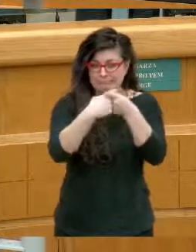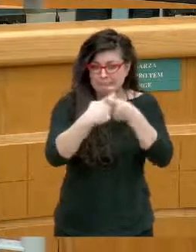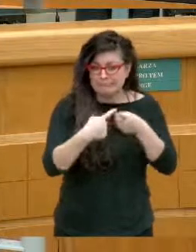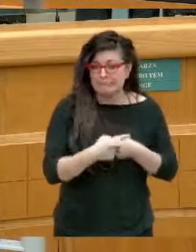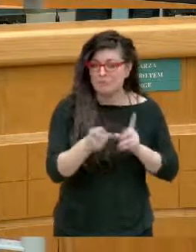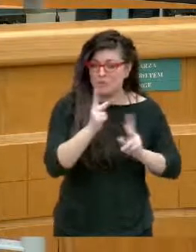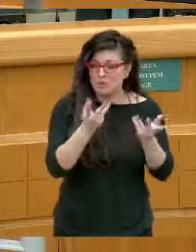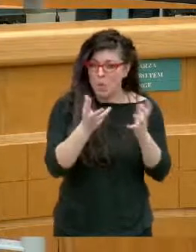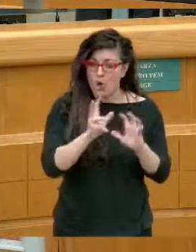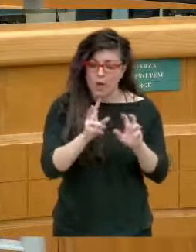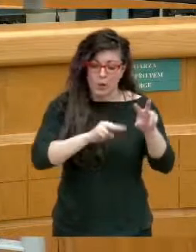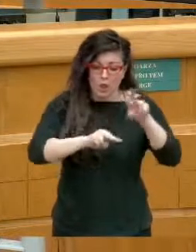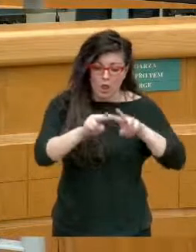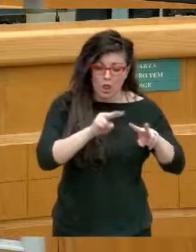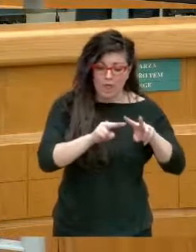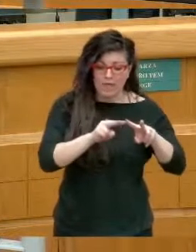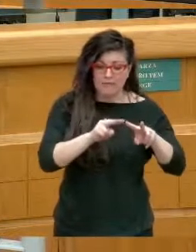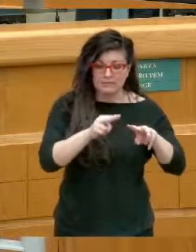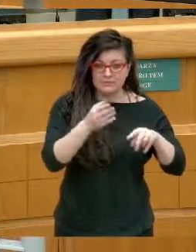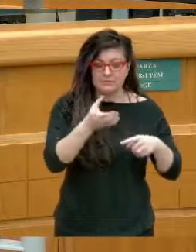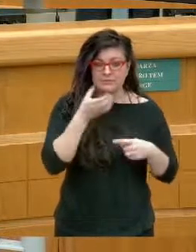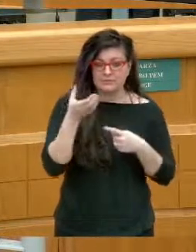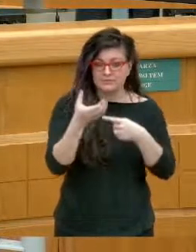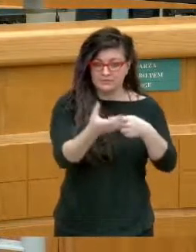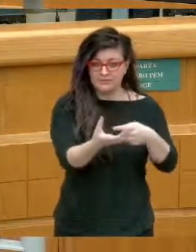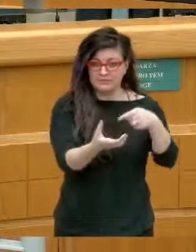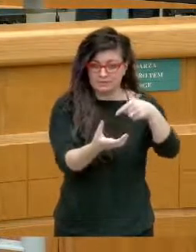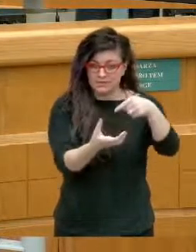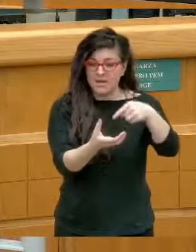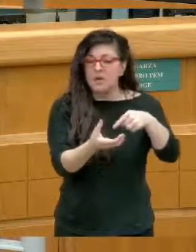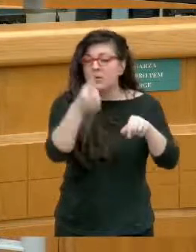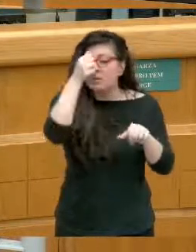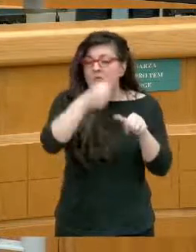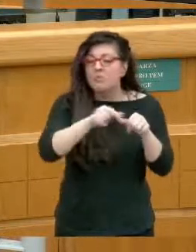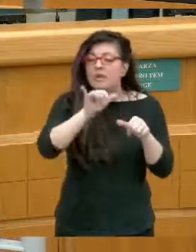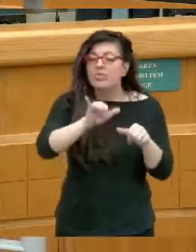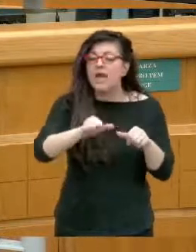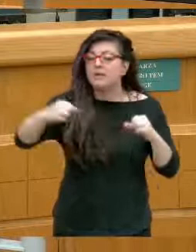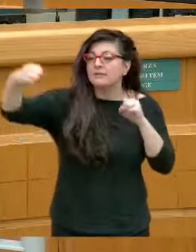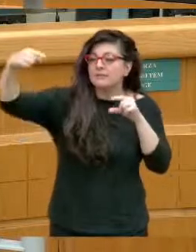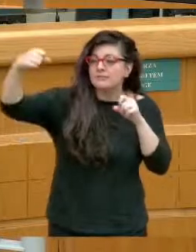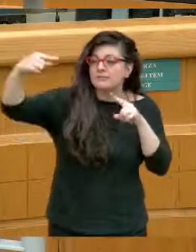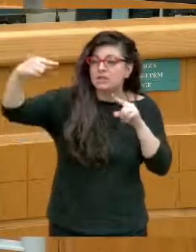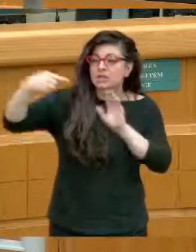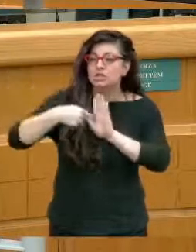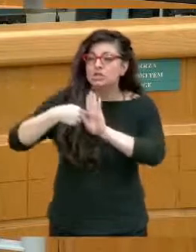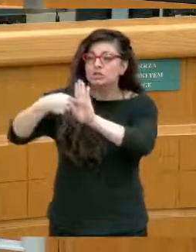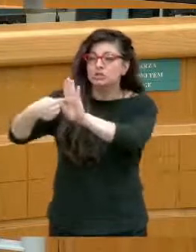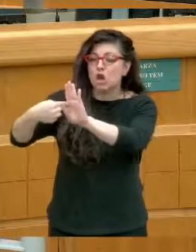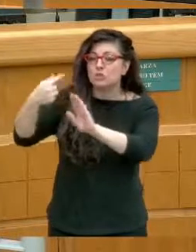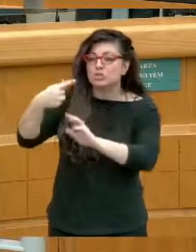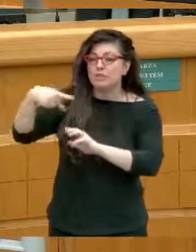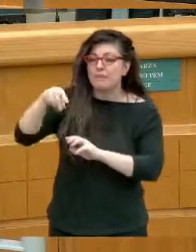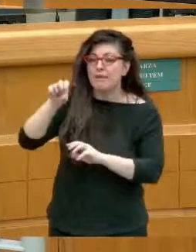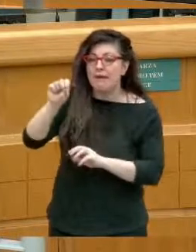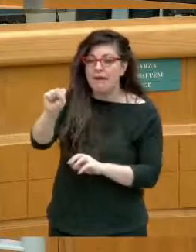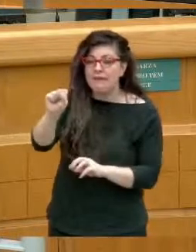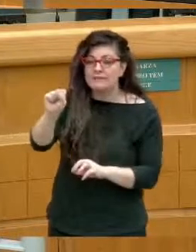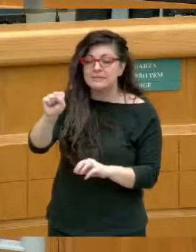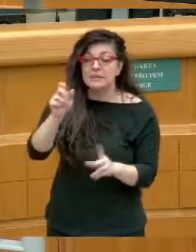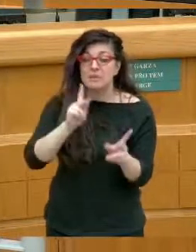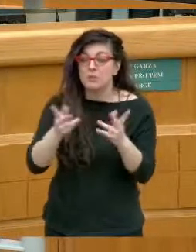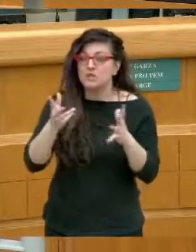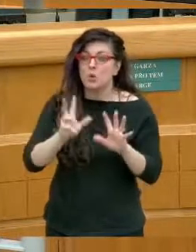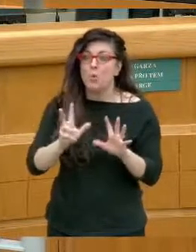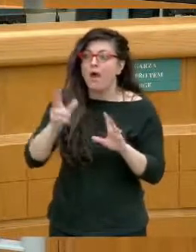it's commonplace for all of us to click, yeah, sure, have access to my GPS on my cell phone so that I can use your great app for free.